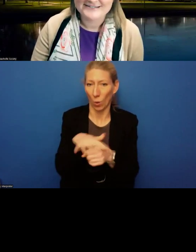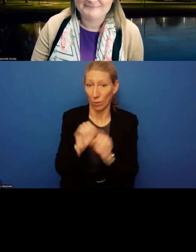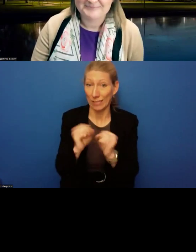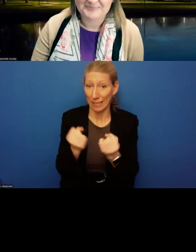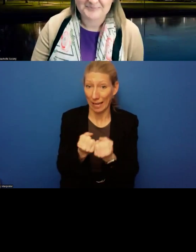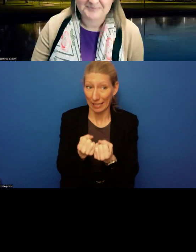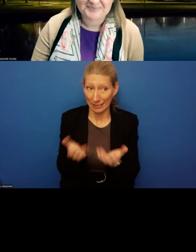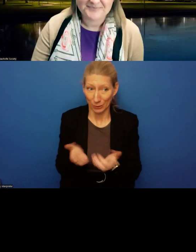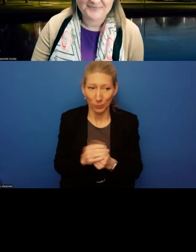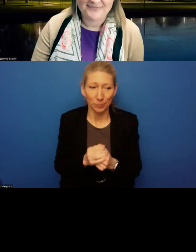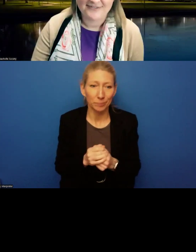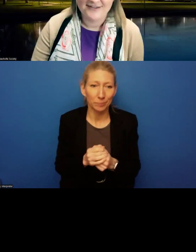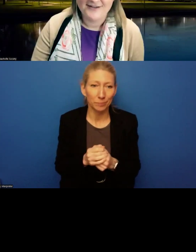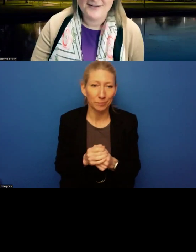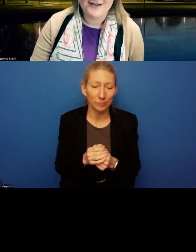societies.